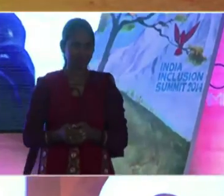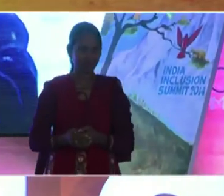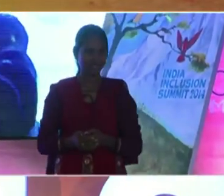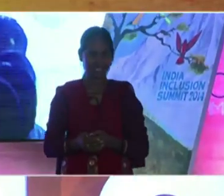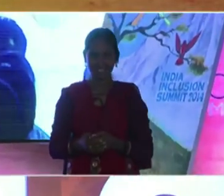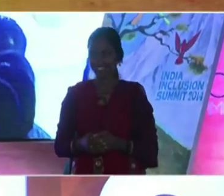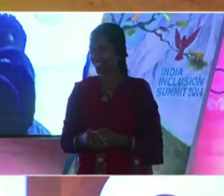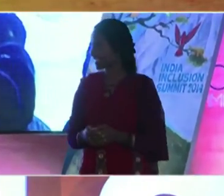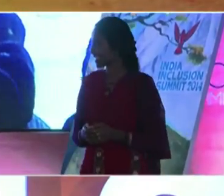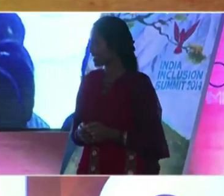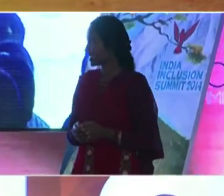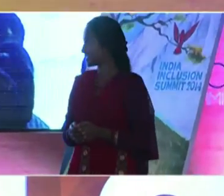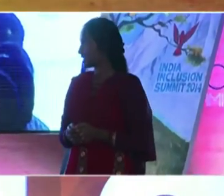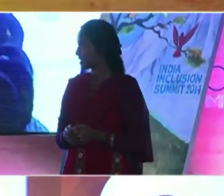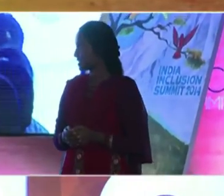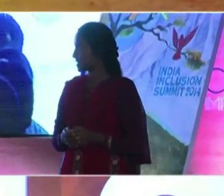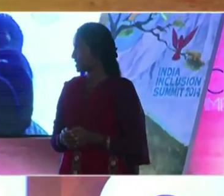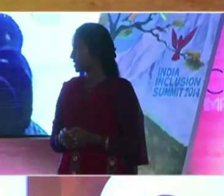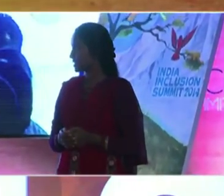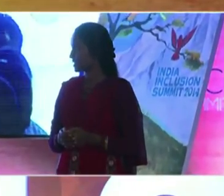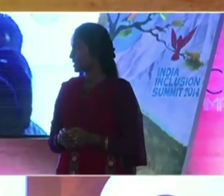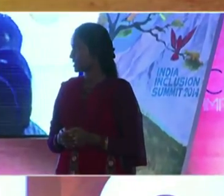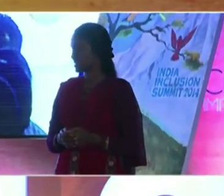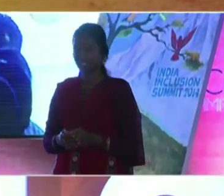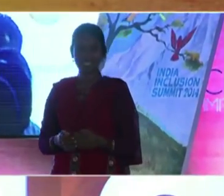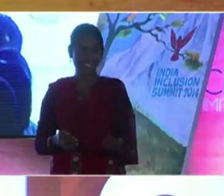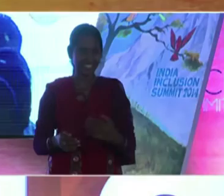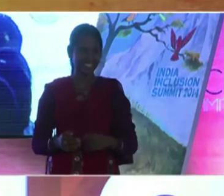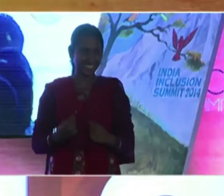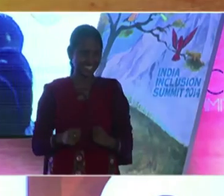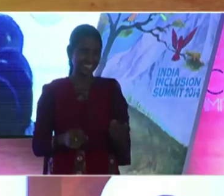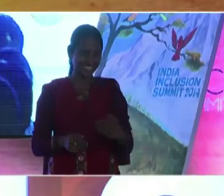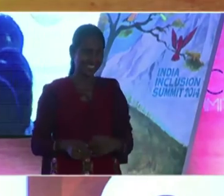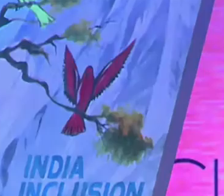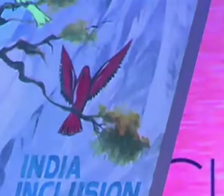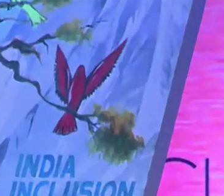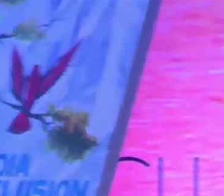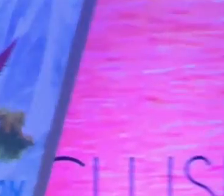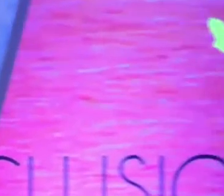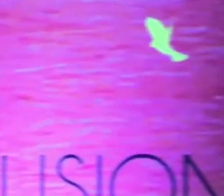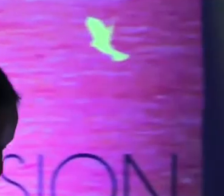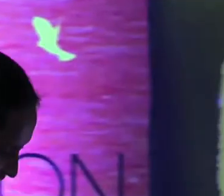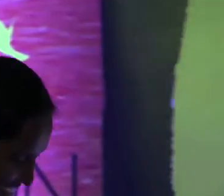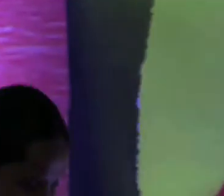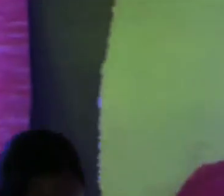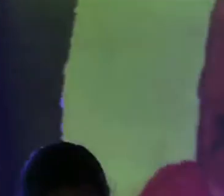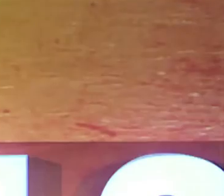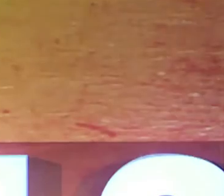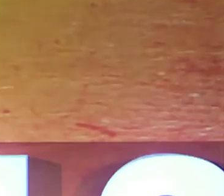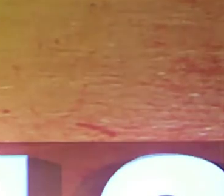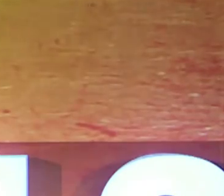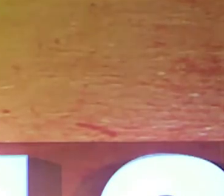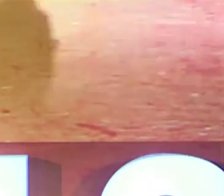I'm not a great speaker or something, but I'm just here to share my experiences with all of